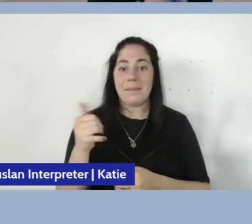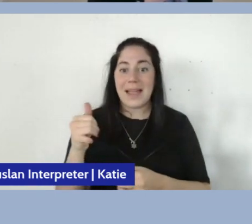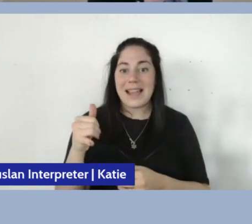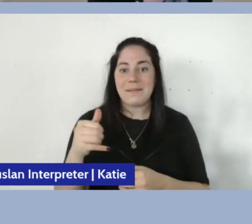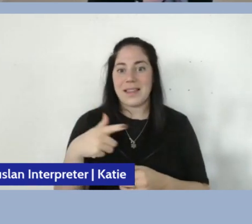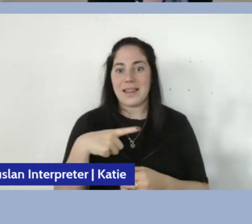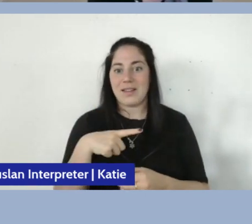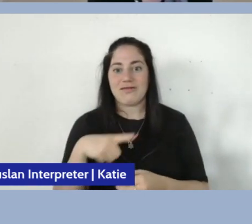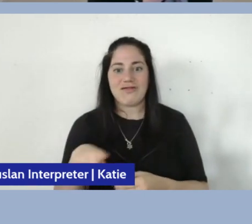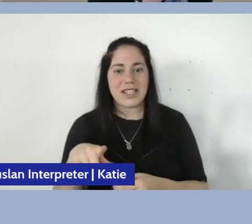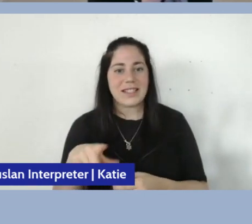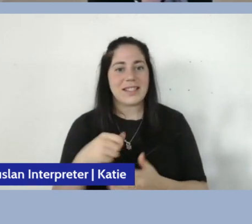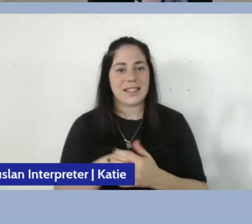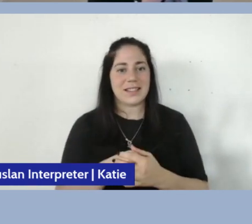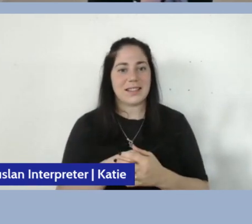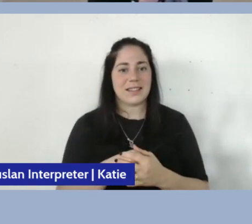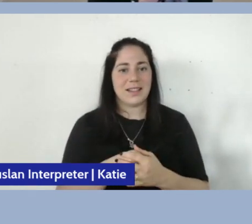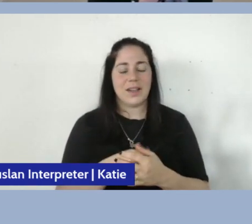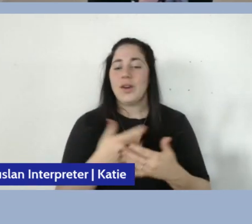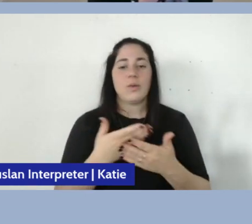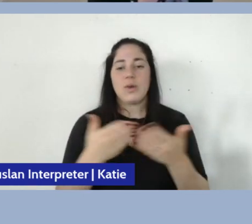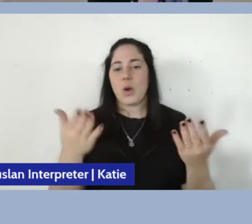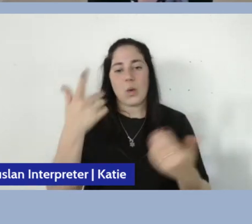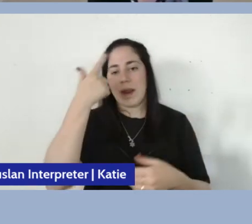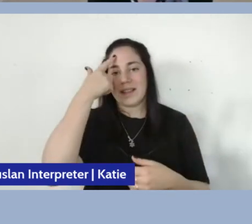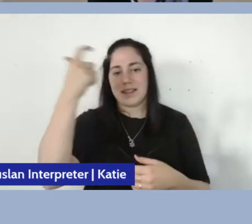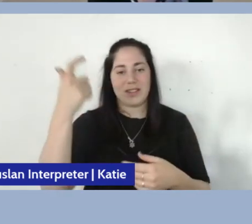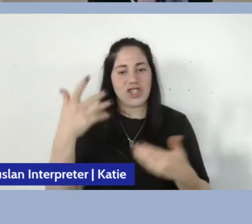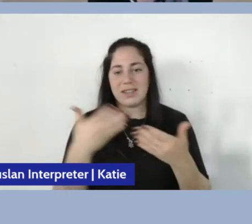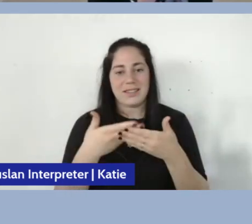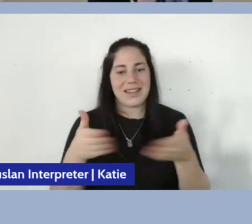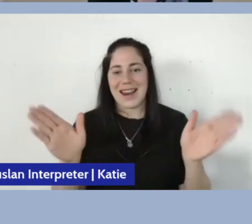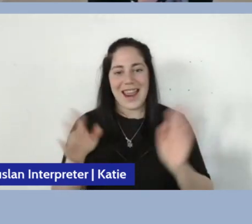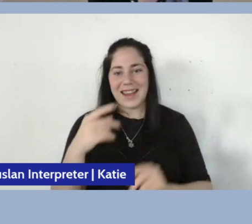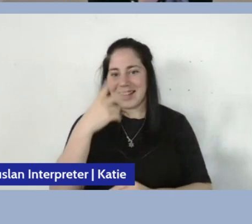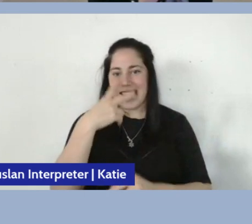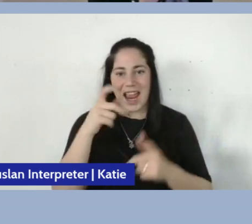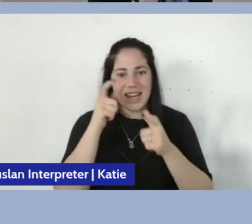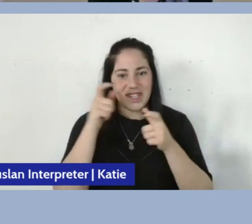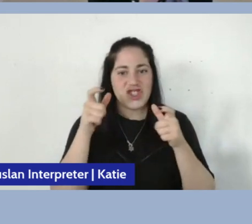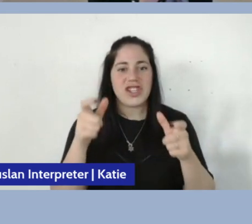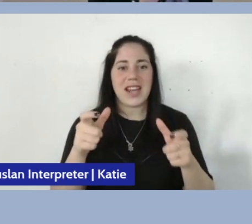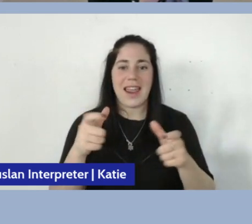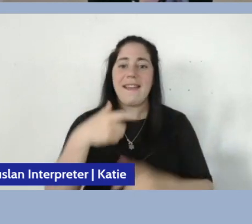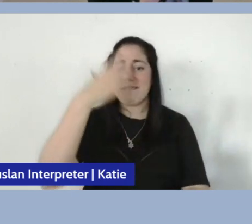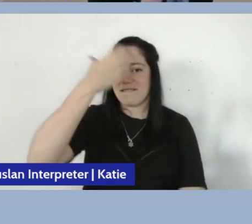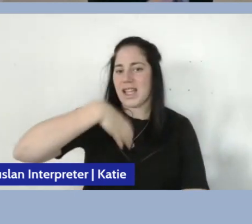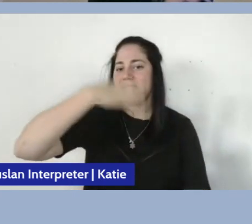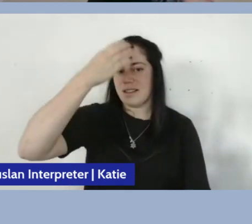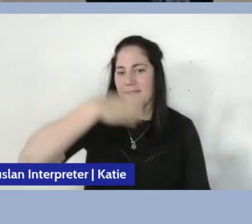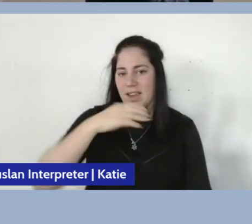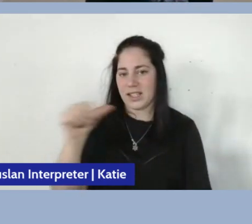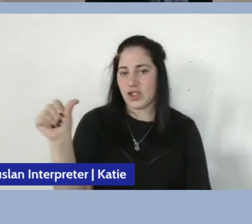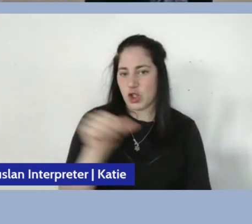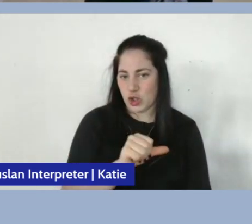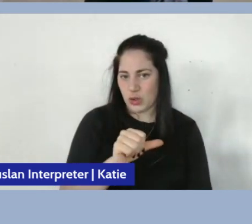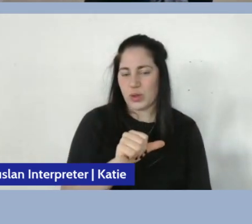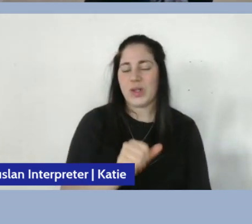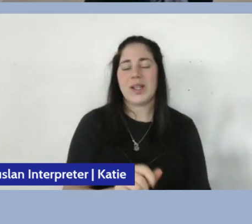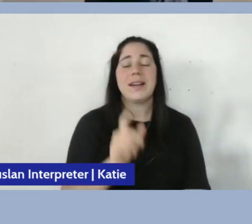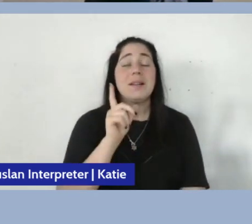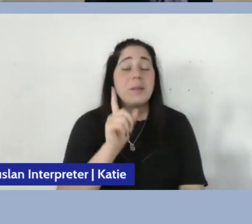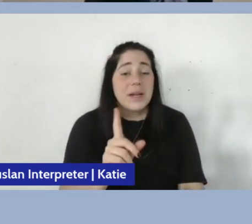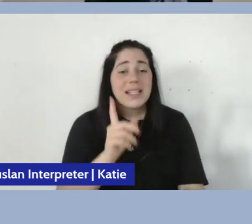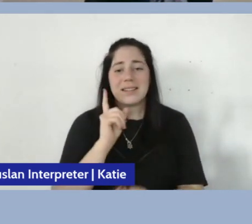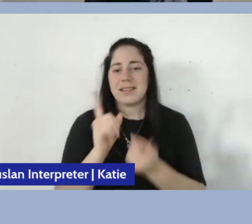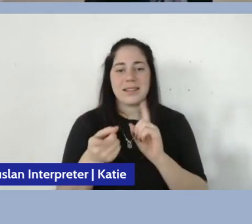In all cases, we would always suggest for any aged care interactions, face-to-face is the ideal. However, sometimes